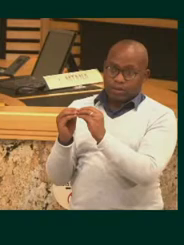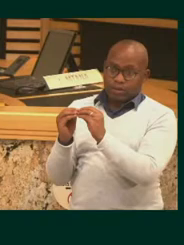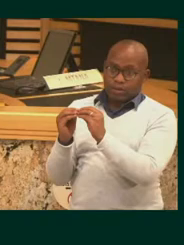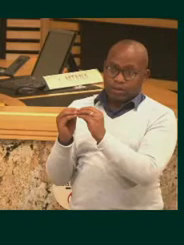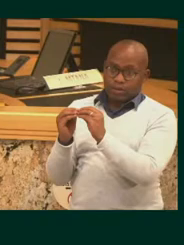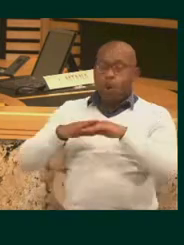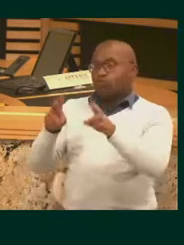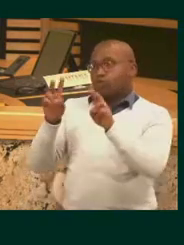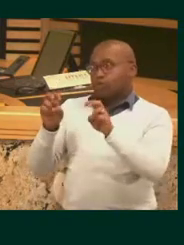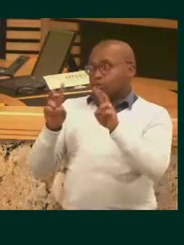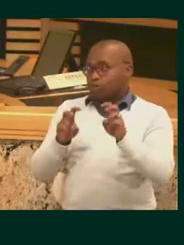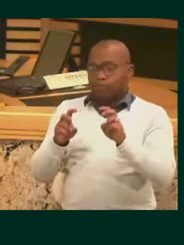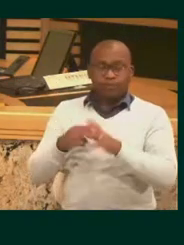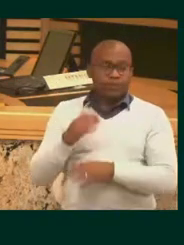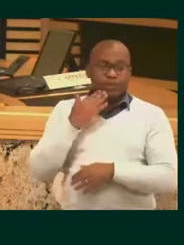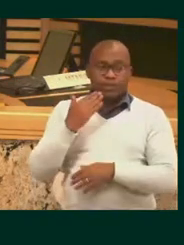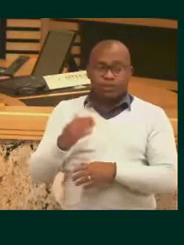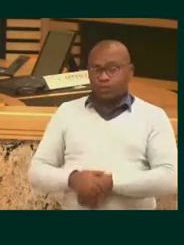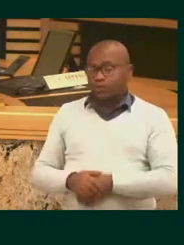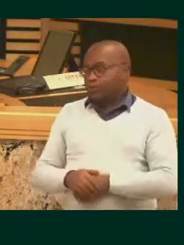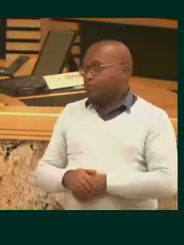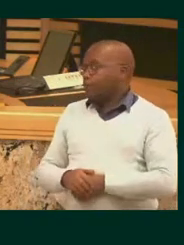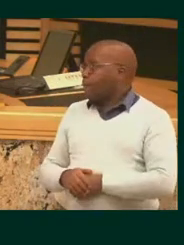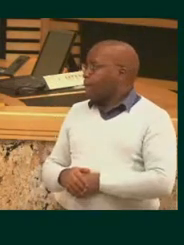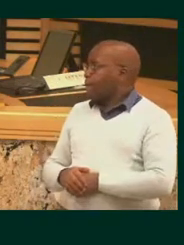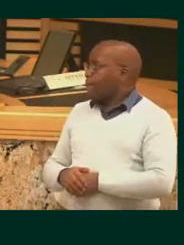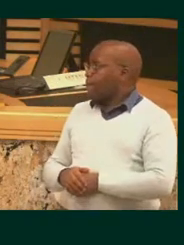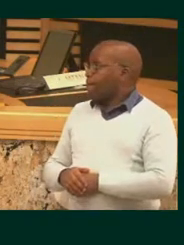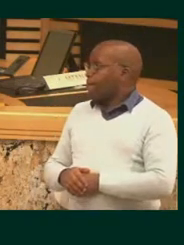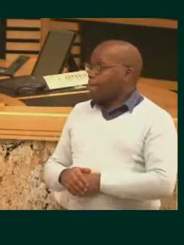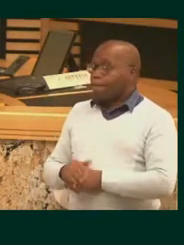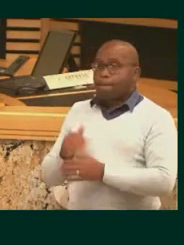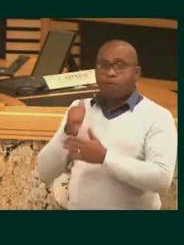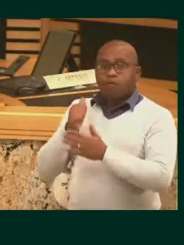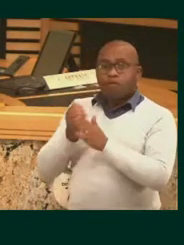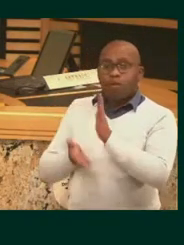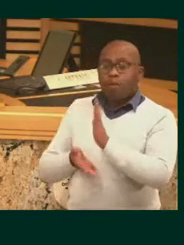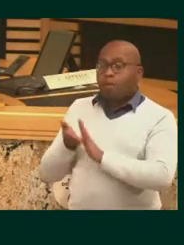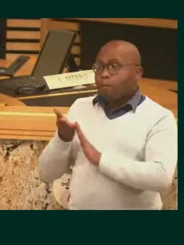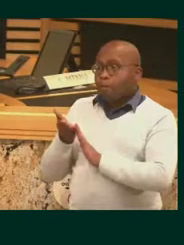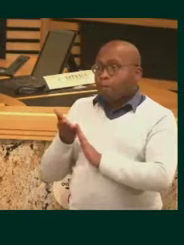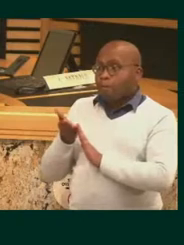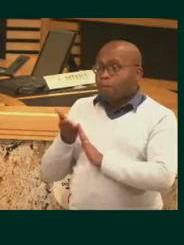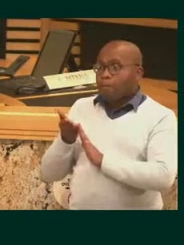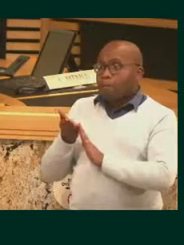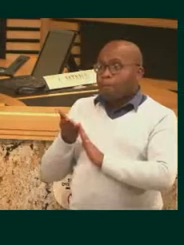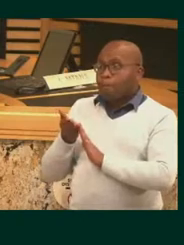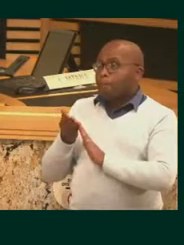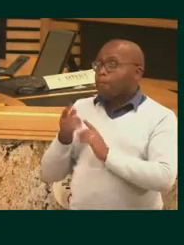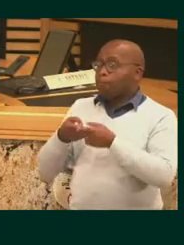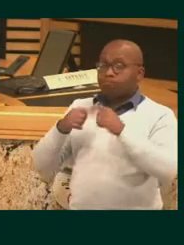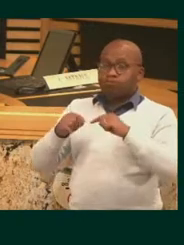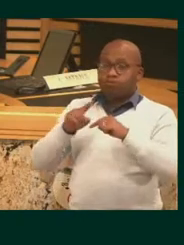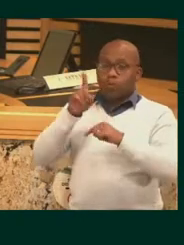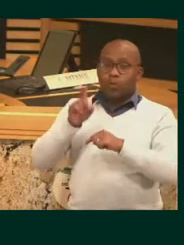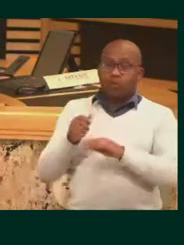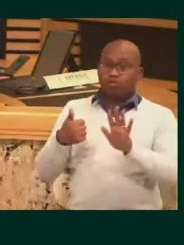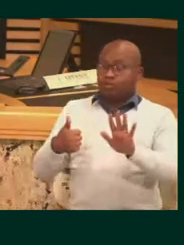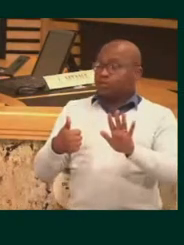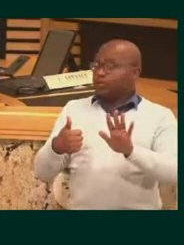the rules thank you very much honorable thank you very much no followup will be afforded to The Honorable member let's go to question number